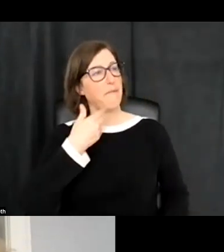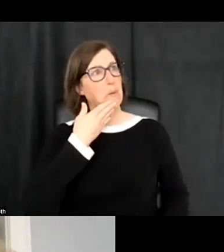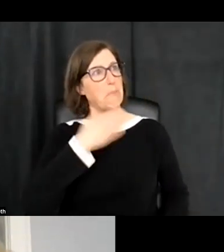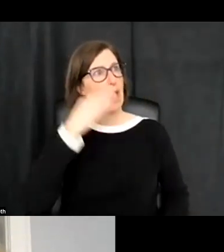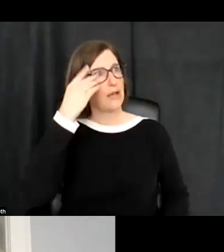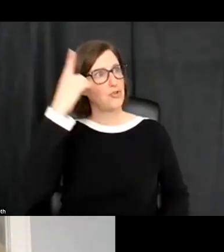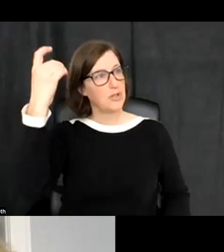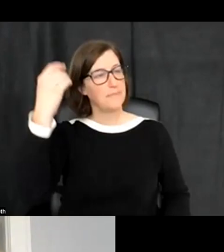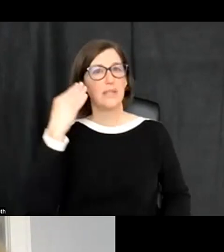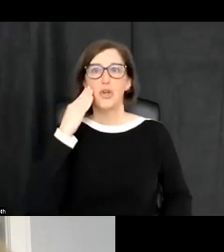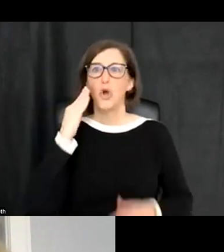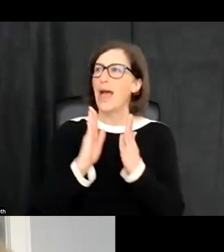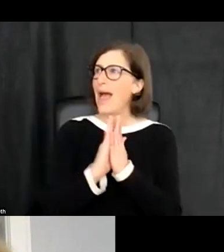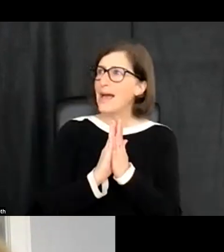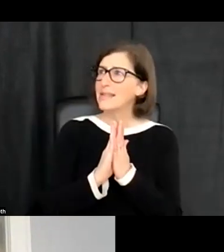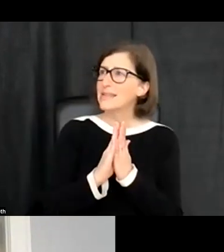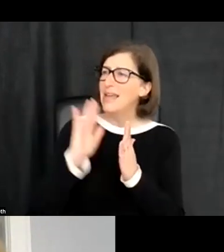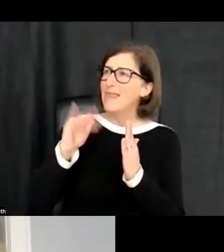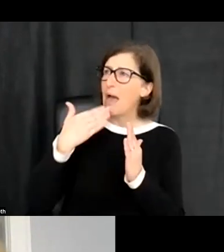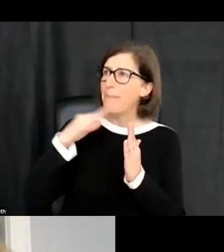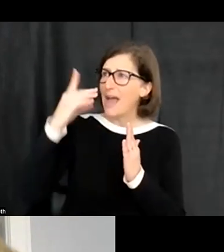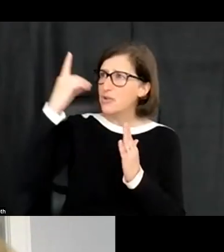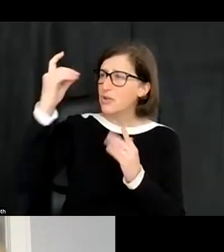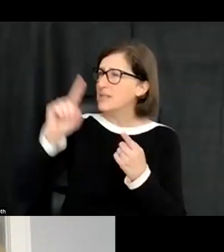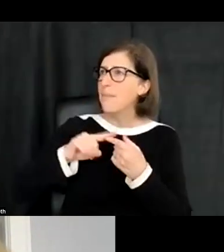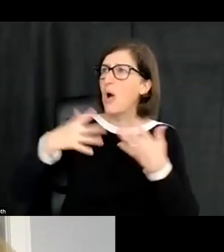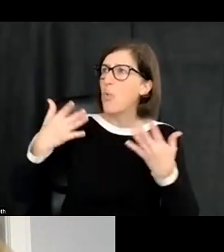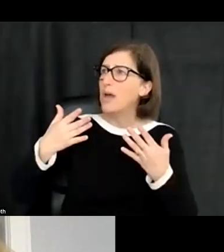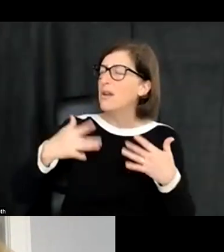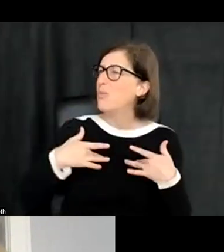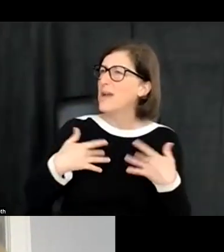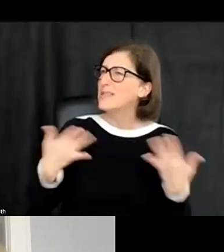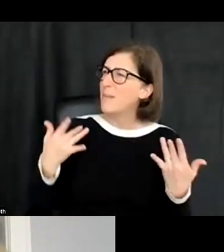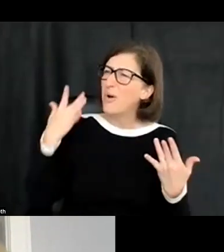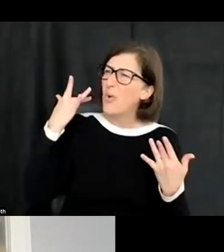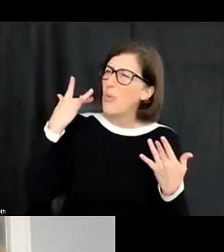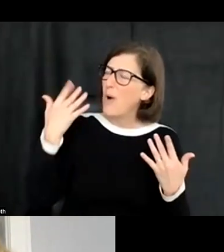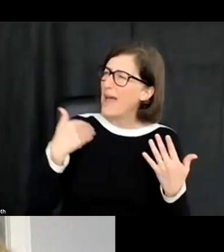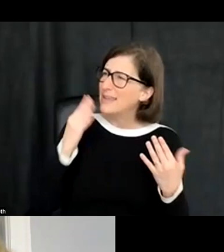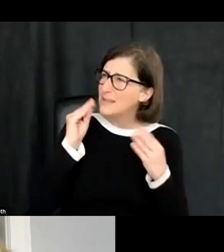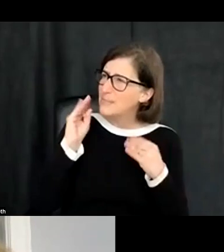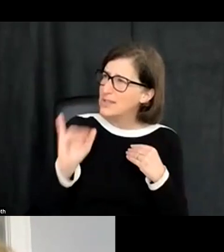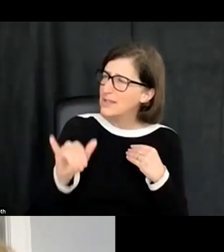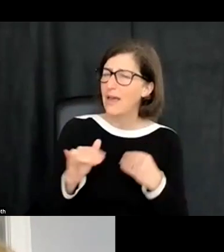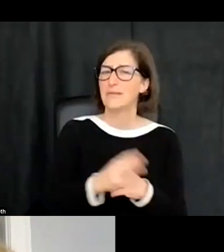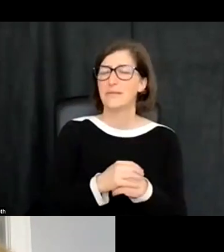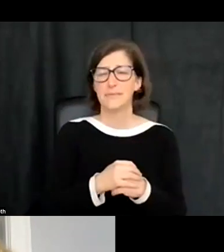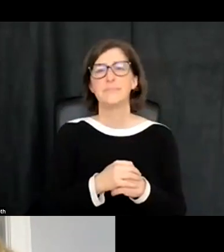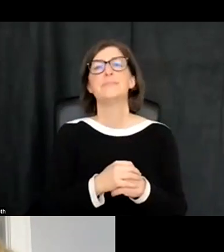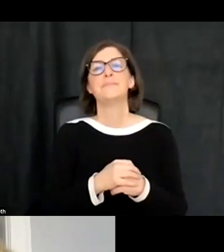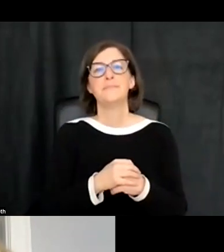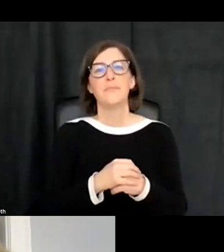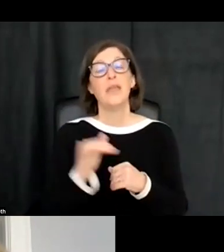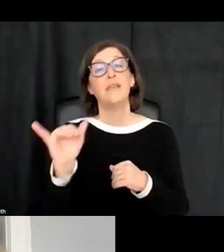know to ask, so what are the nightmares about, or what's going on, or why do you think that is? And then they get